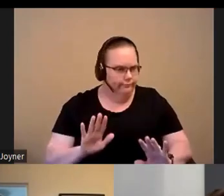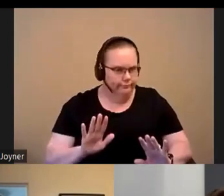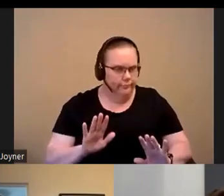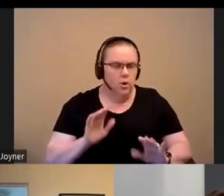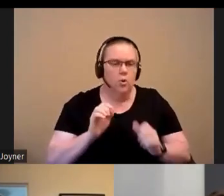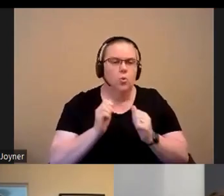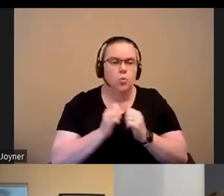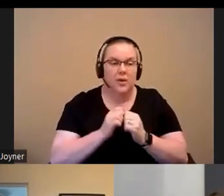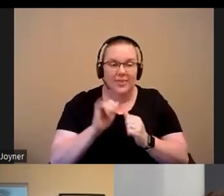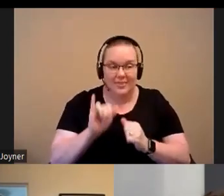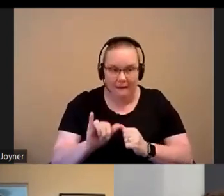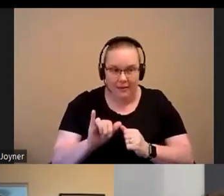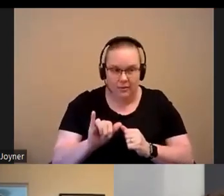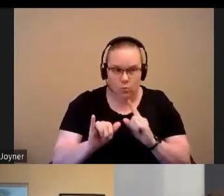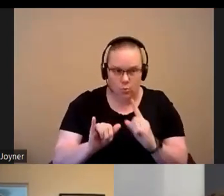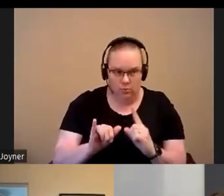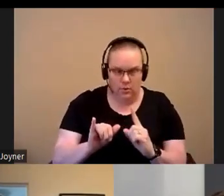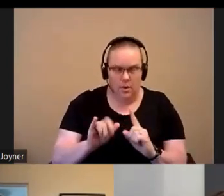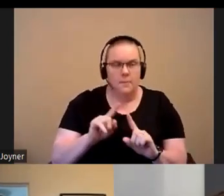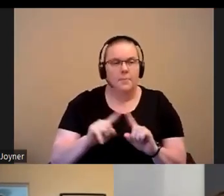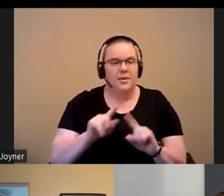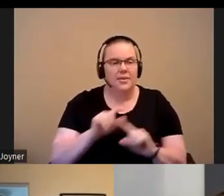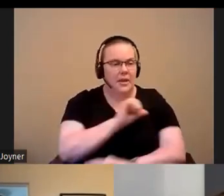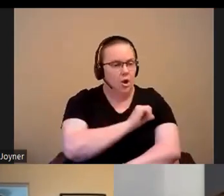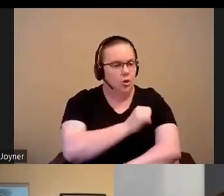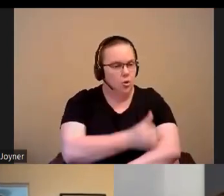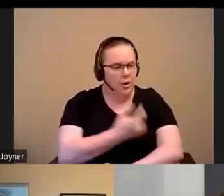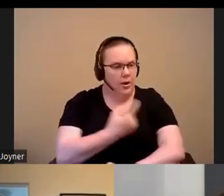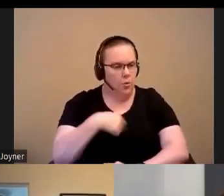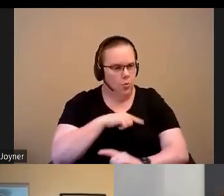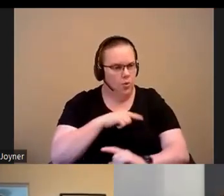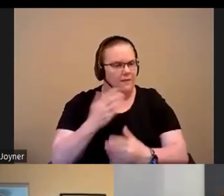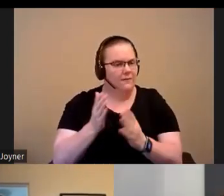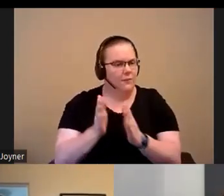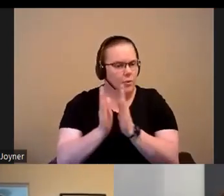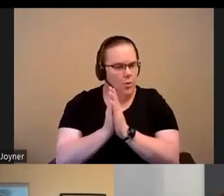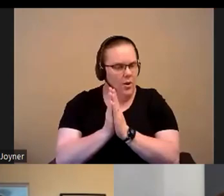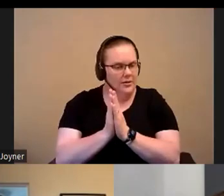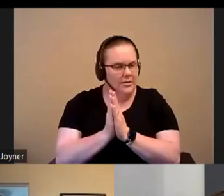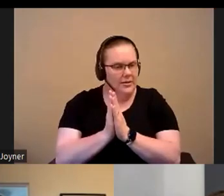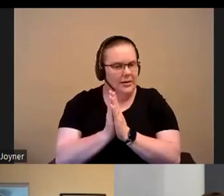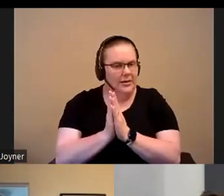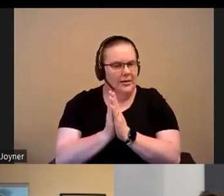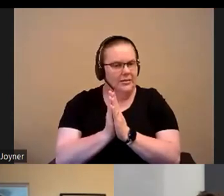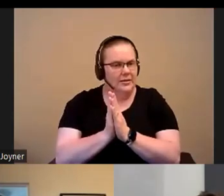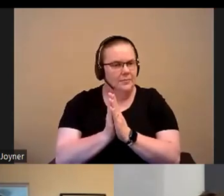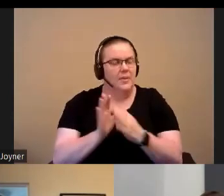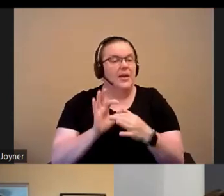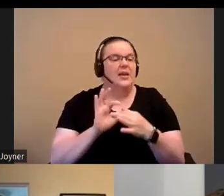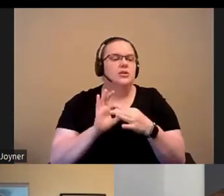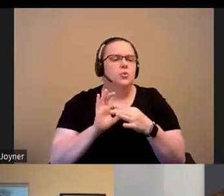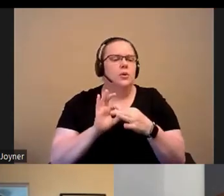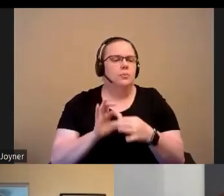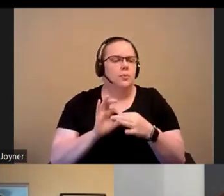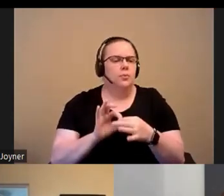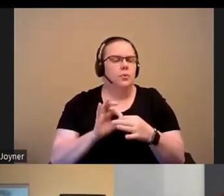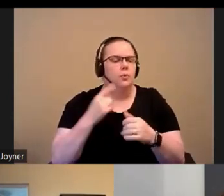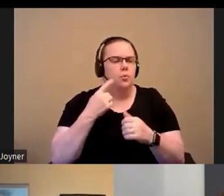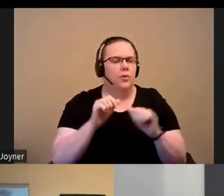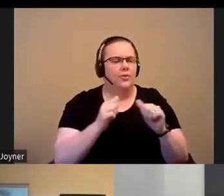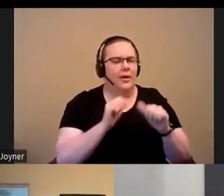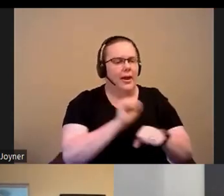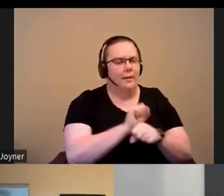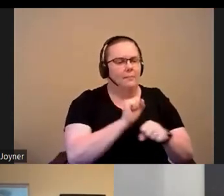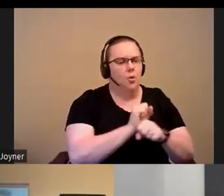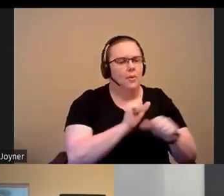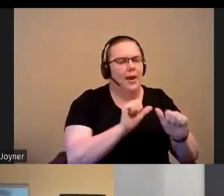we're filing, if the authority under which we're filing is the employment here is the relationship between the artist and the agency, we would file with